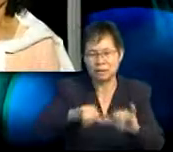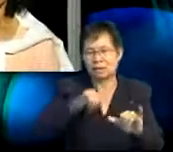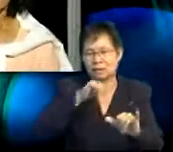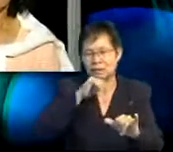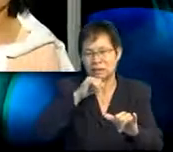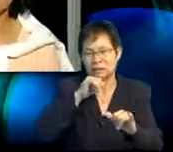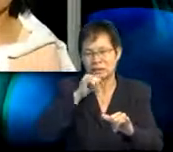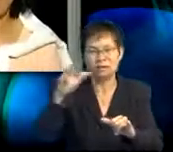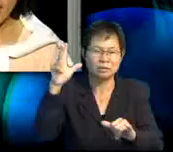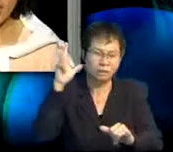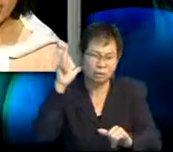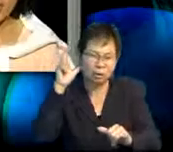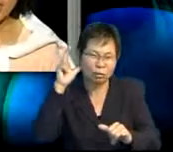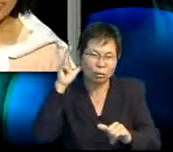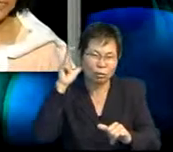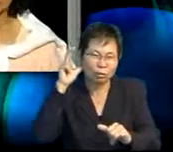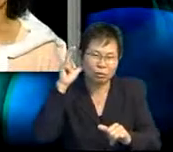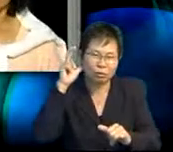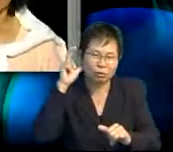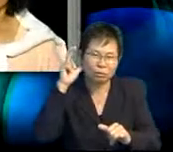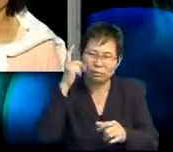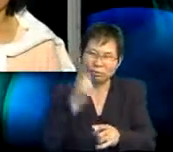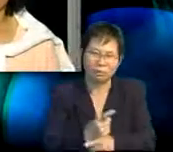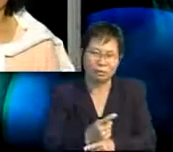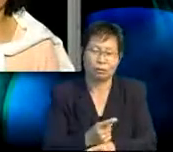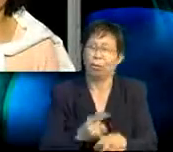Gosh, since 2 hours?